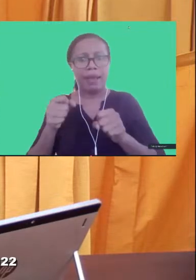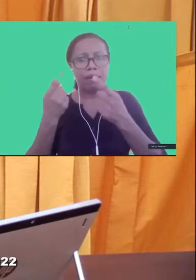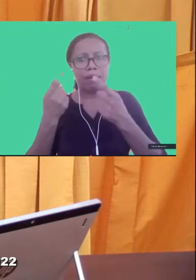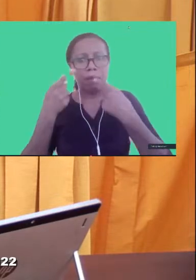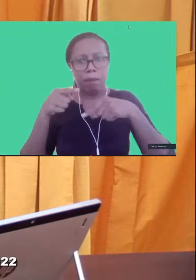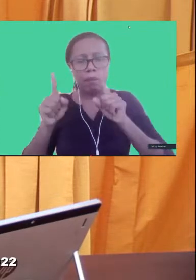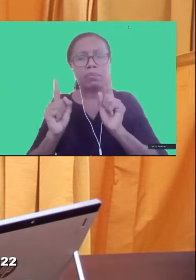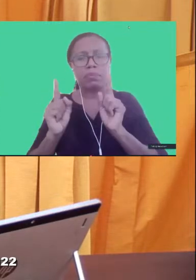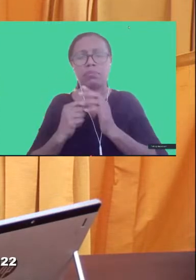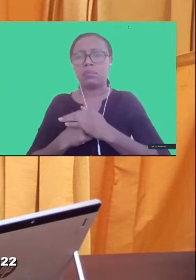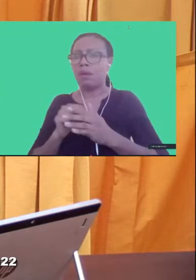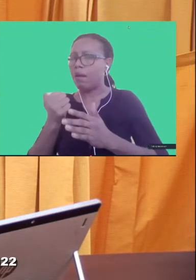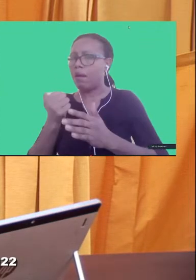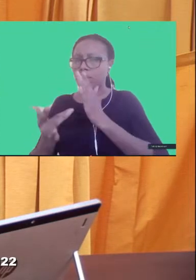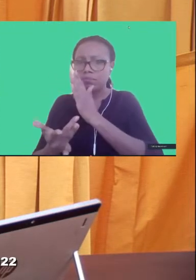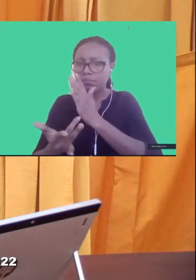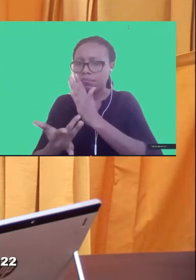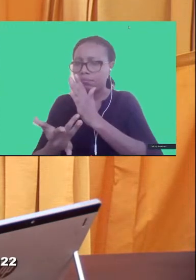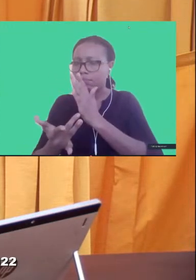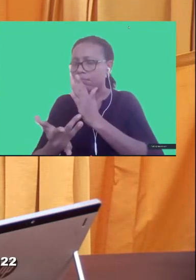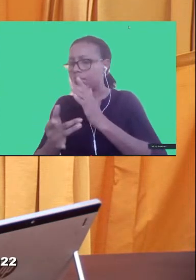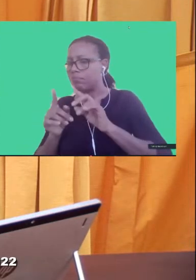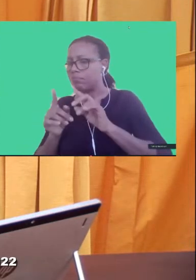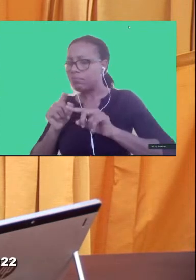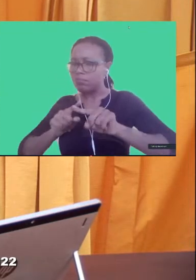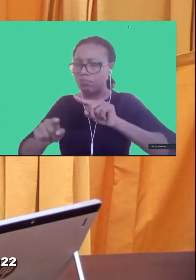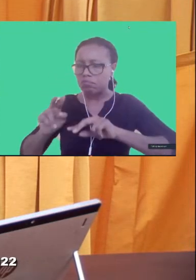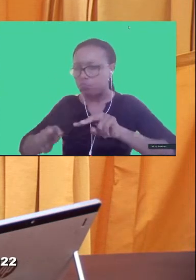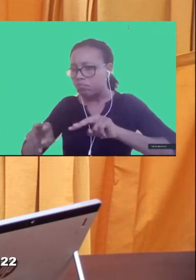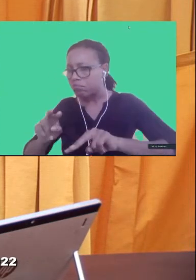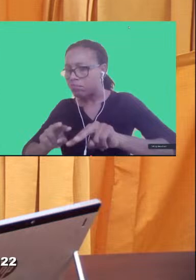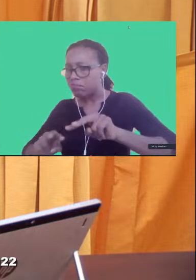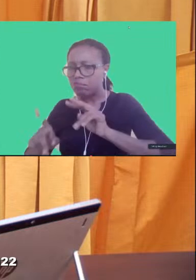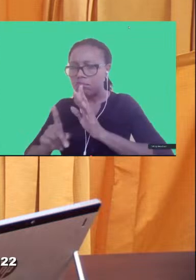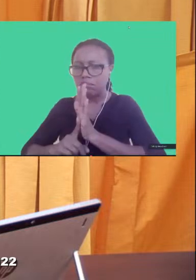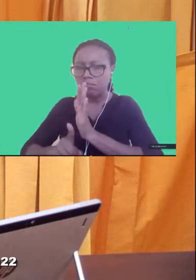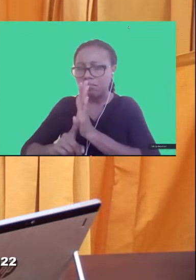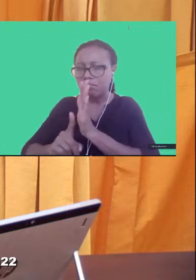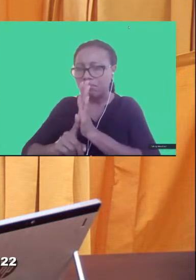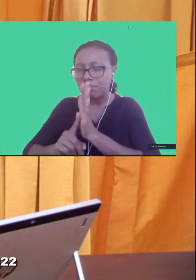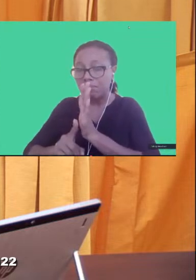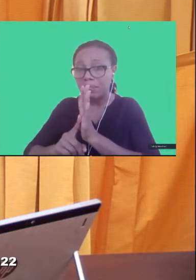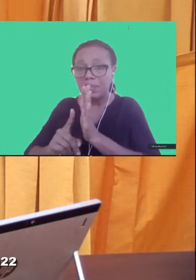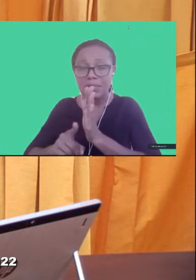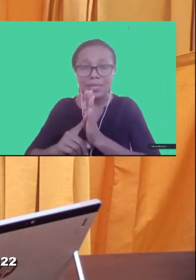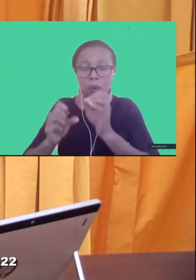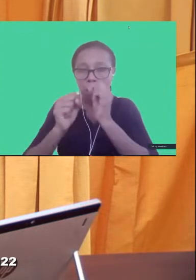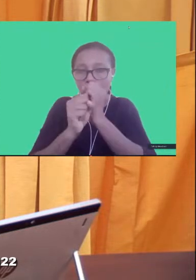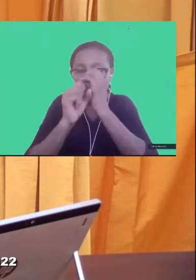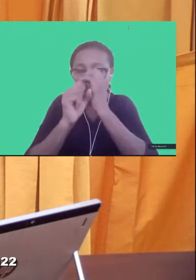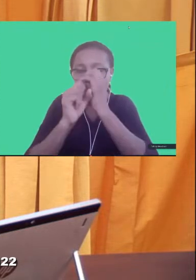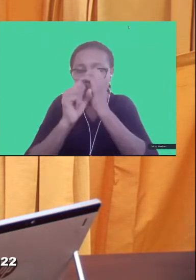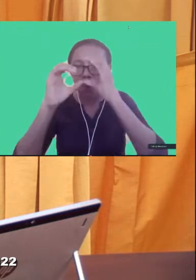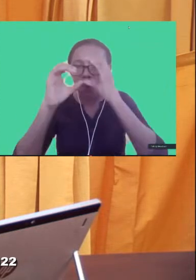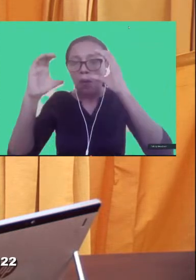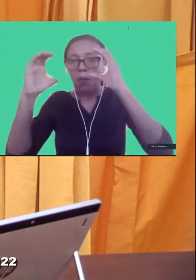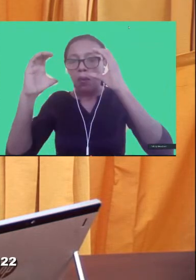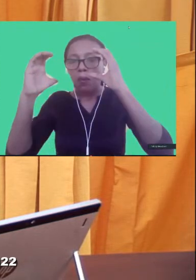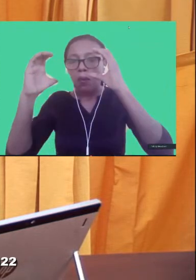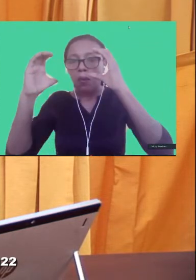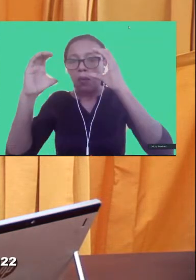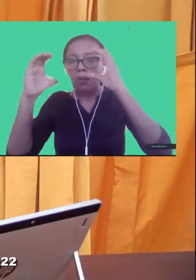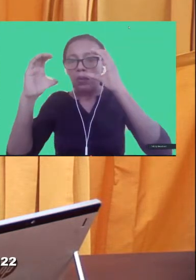the vision is not far out of reach, and we actually can realize getting